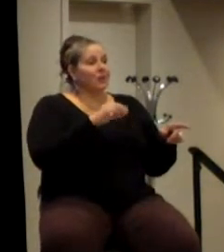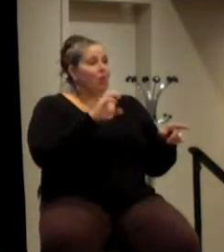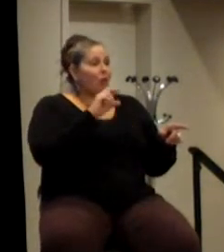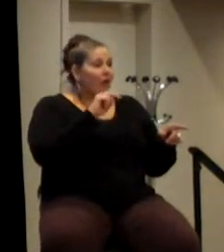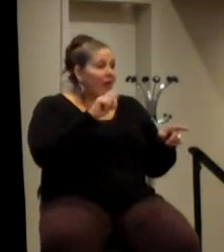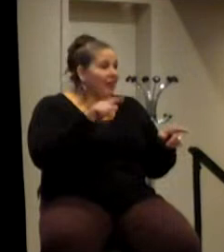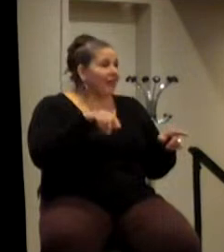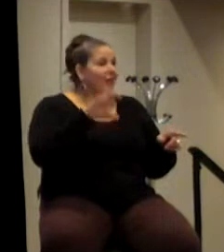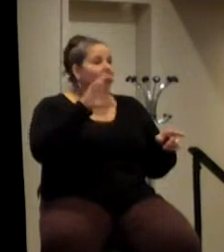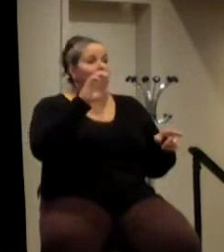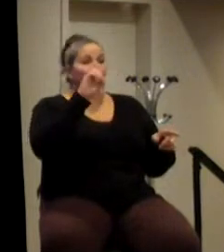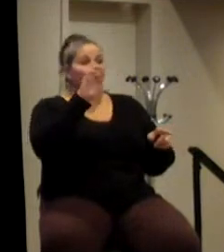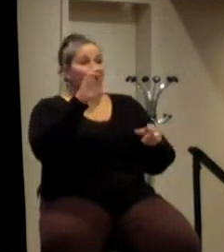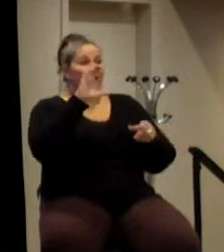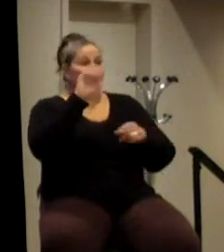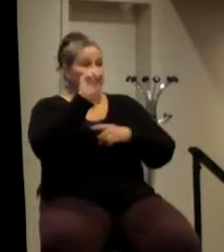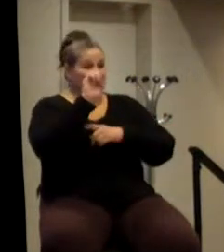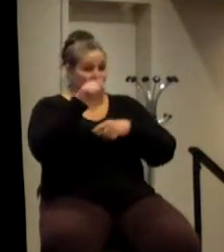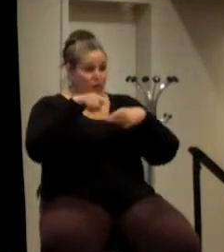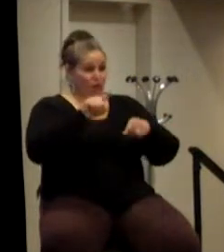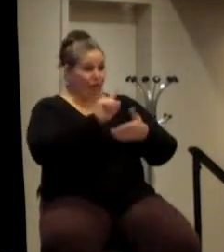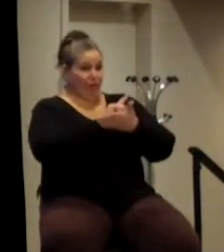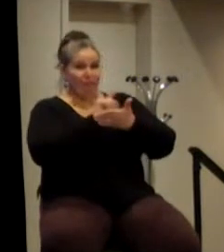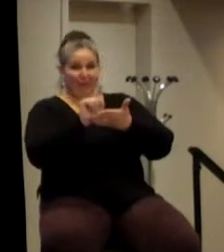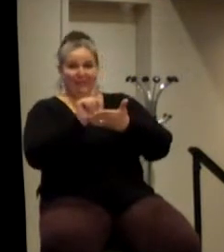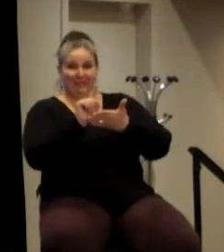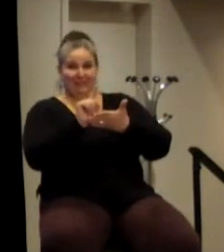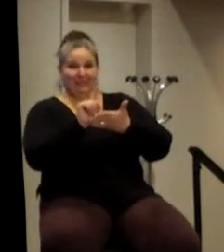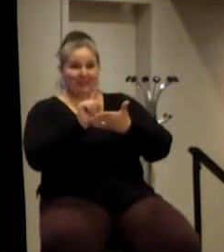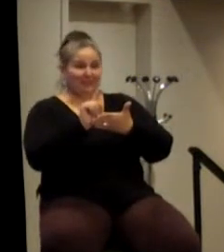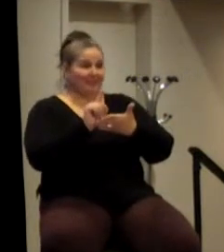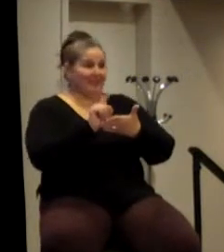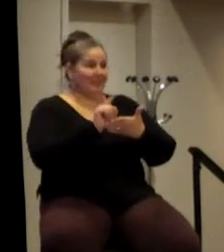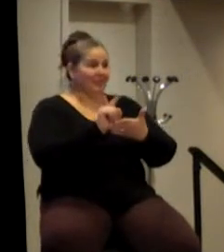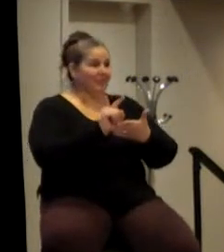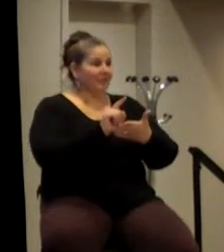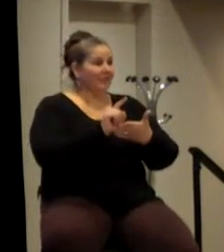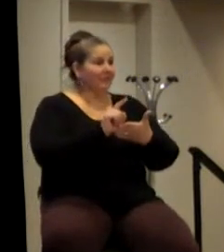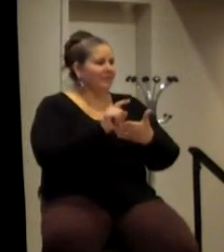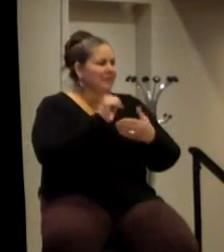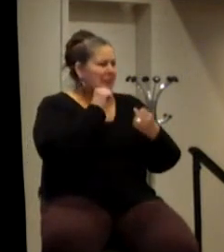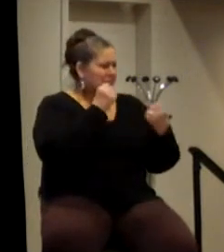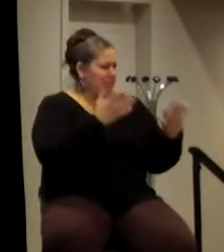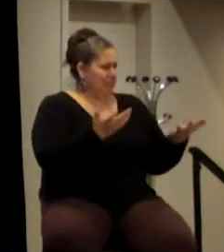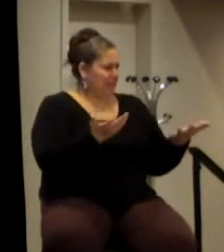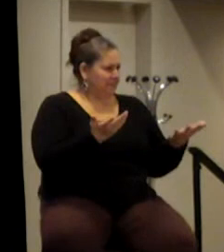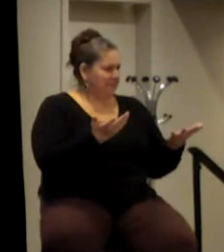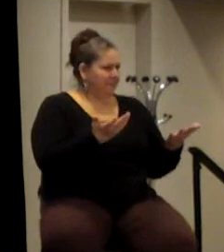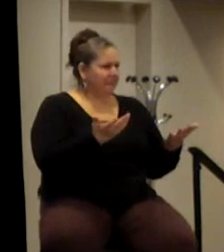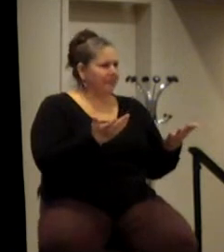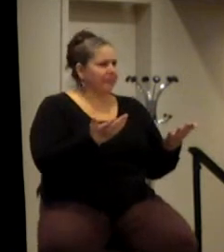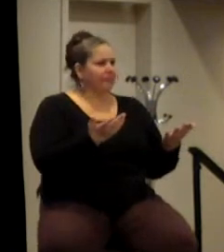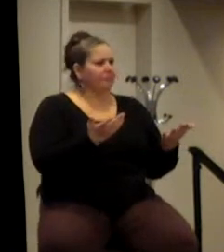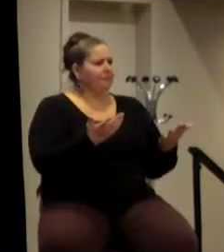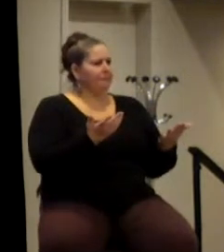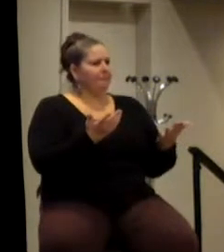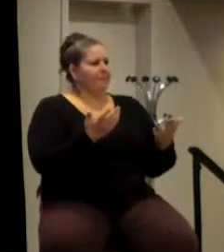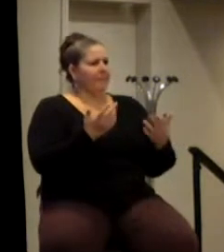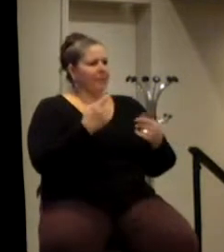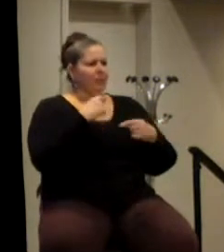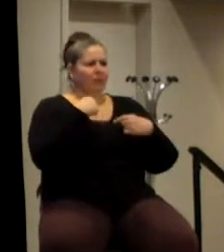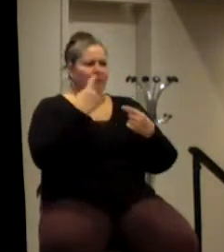weeks is not a lot of cases. We do that in 2 days, right? And I think it should be based